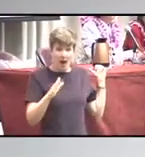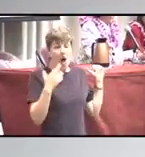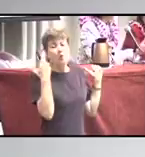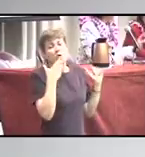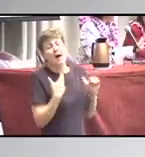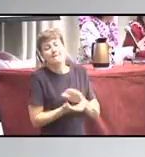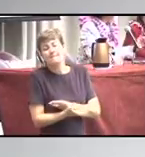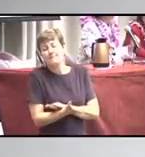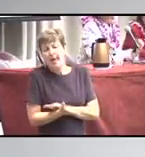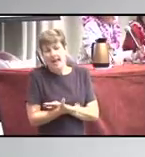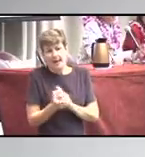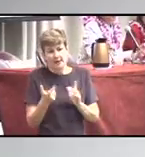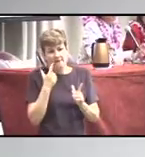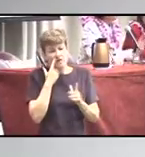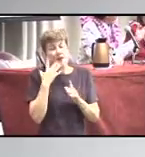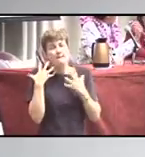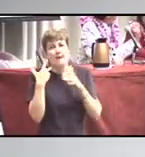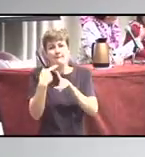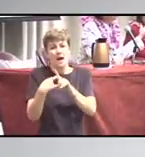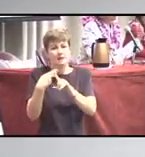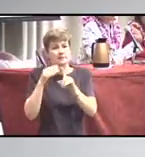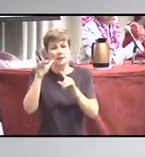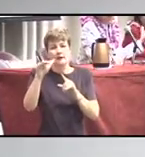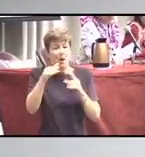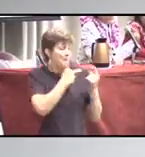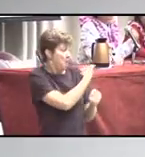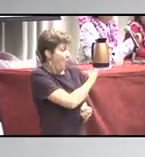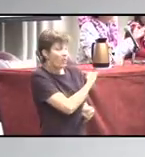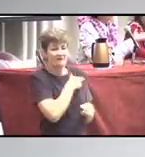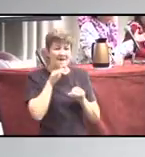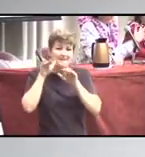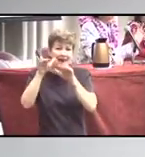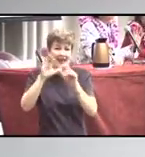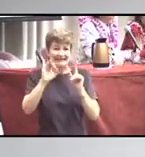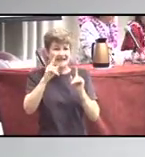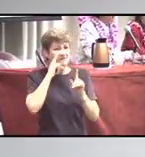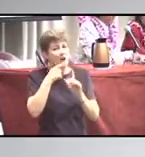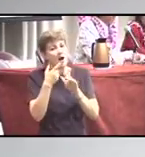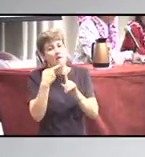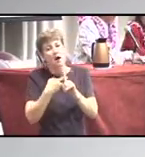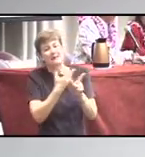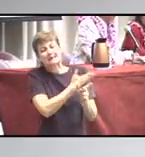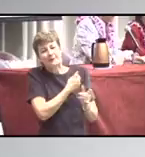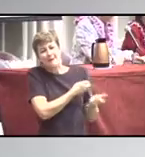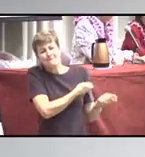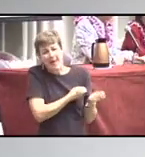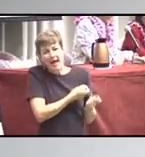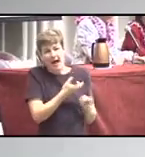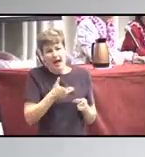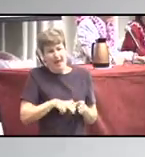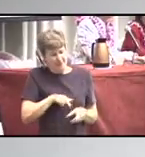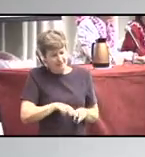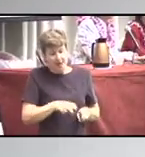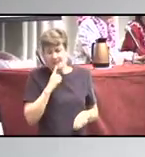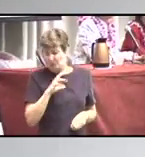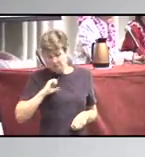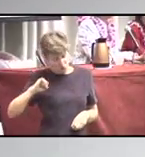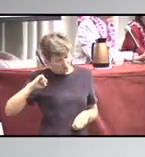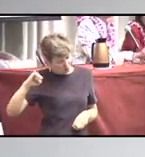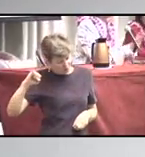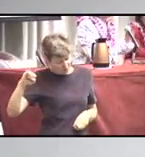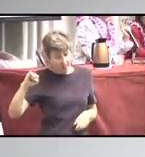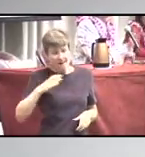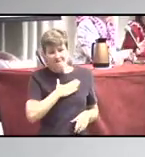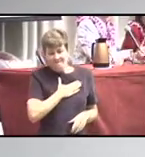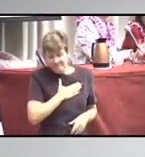begged for months, and well, actually both of us begged Cindy for months to be on this panel, and she said no, no, no, and we finally got her to do